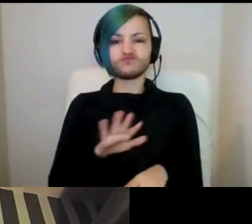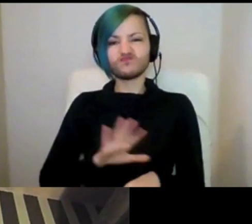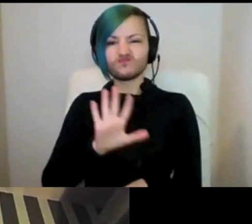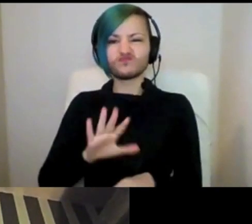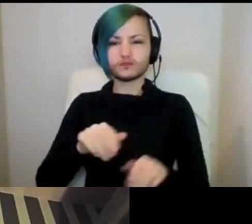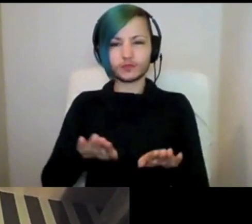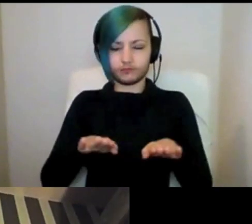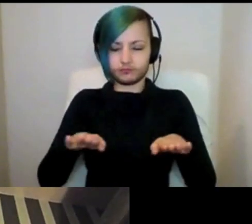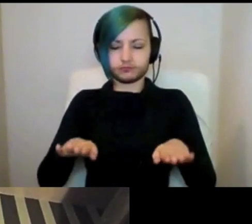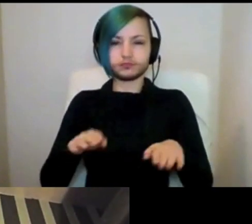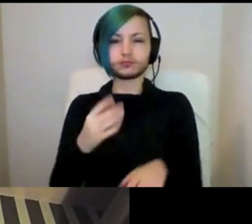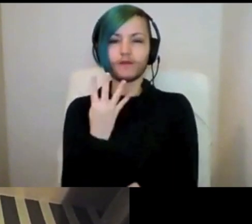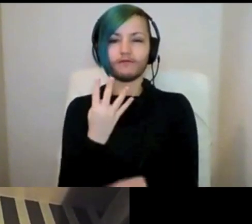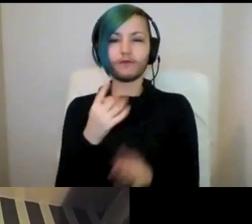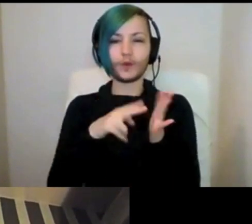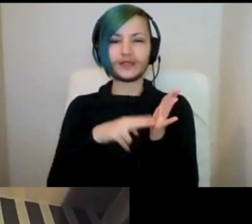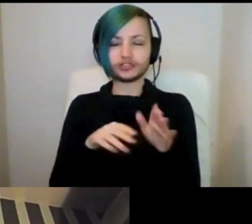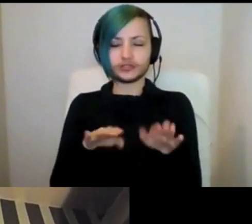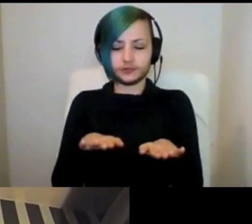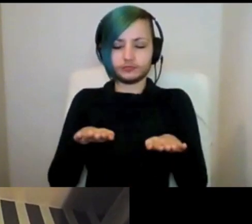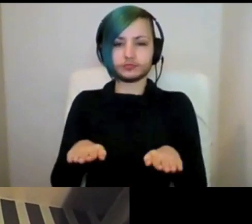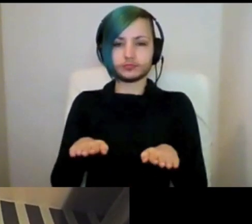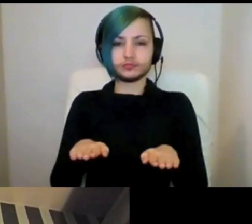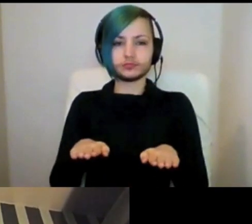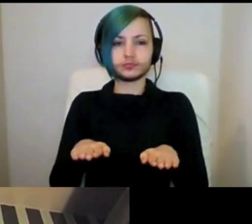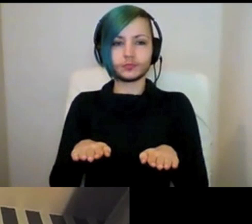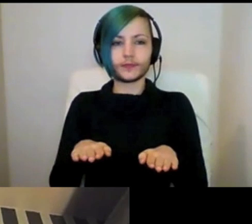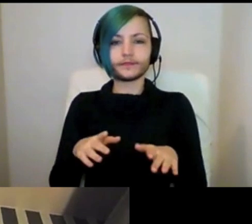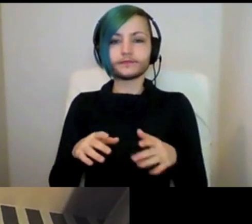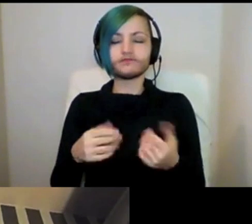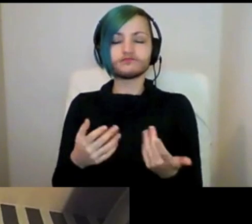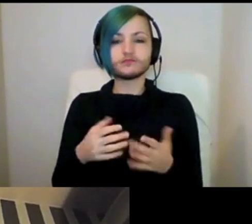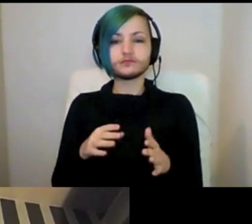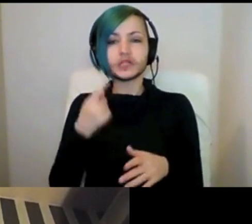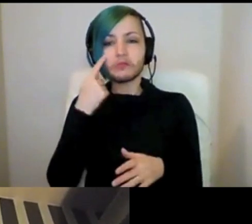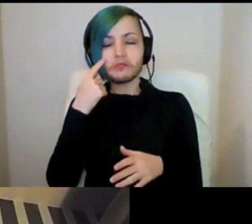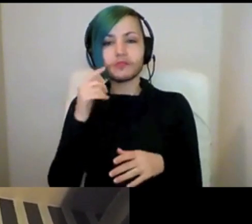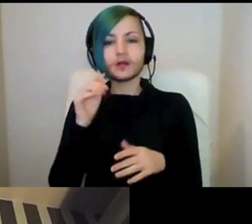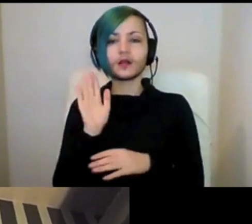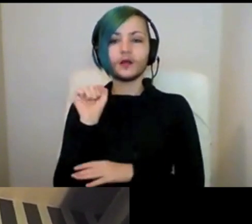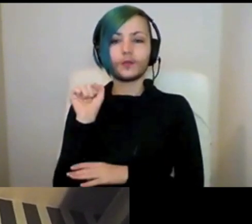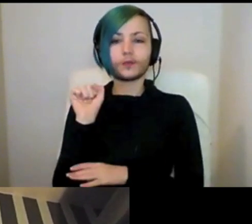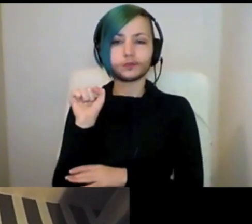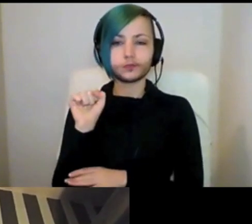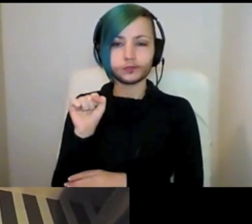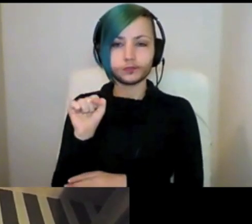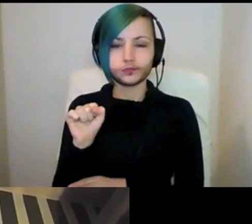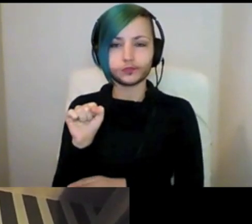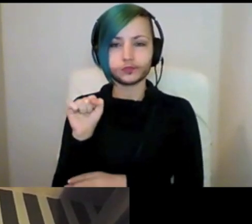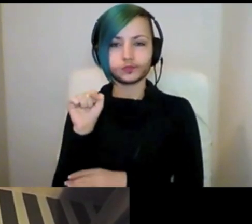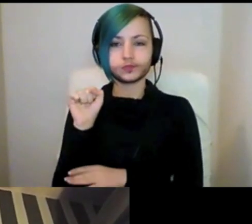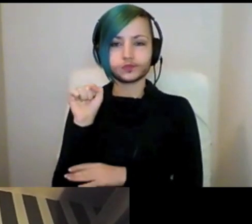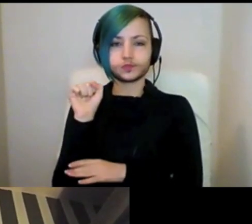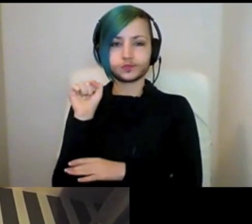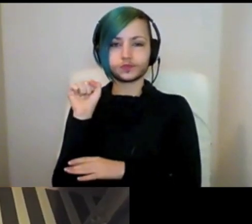so, and just see if you can let your body sway forward and backwards, left and